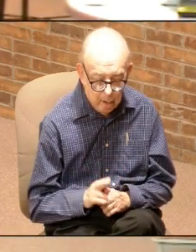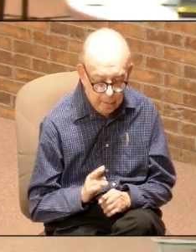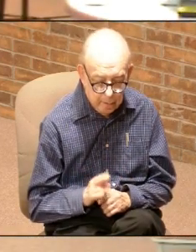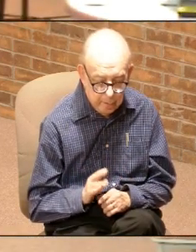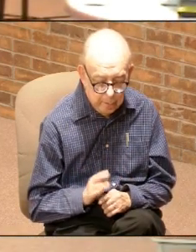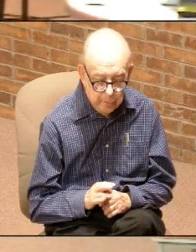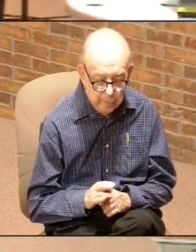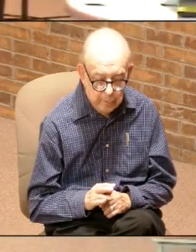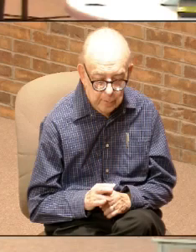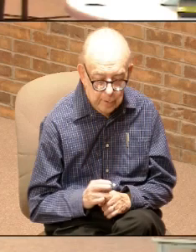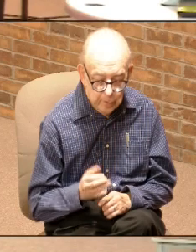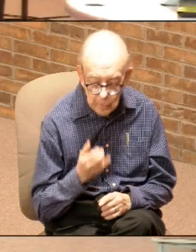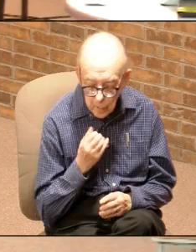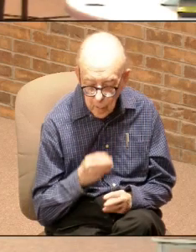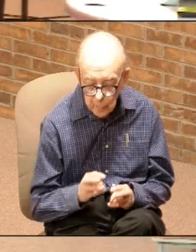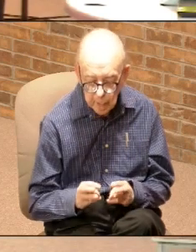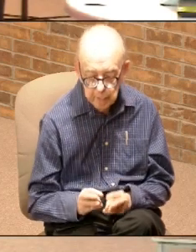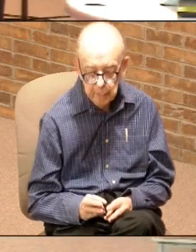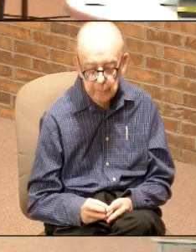wrong context.